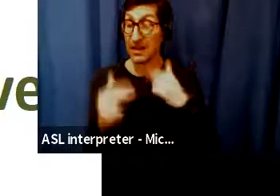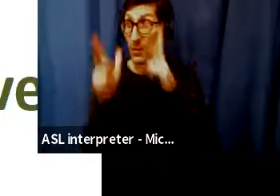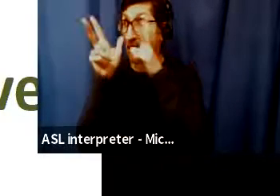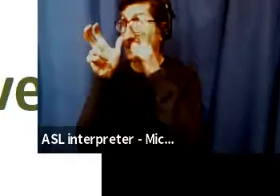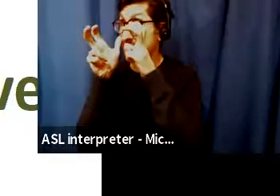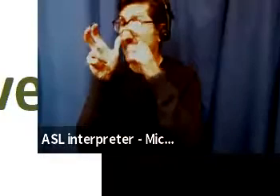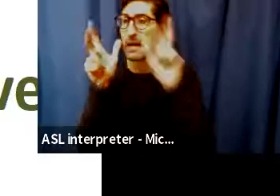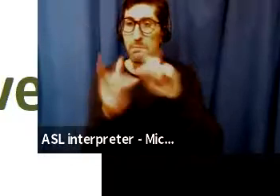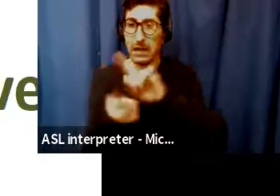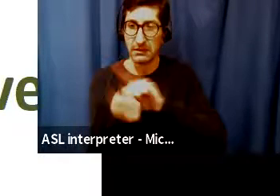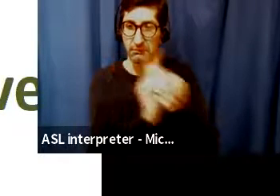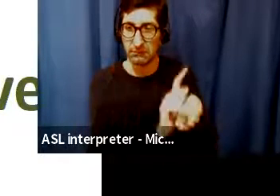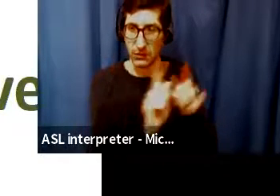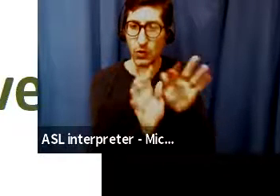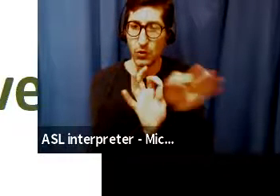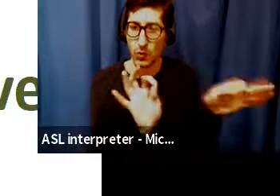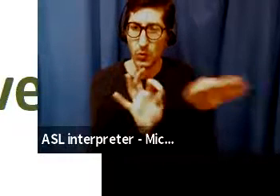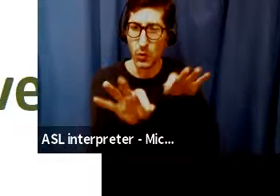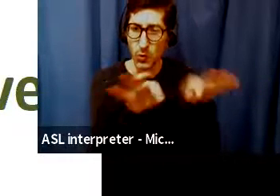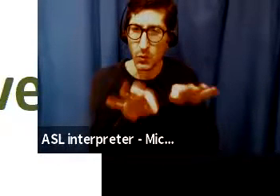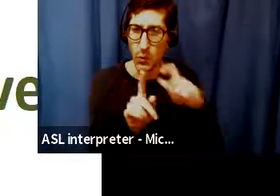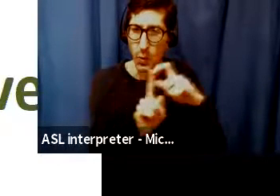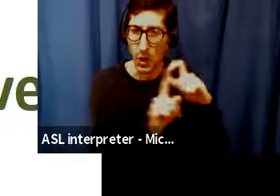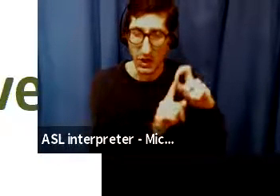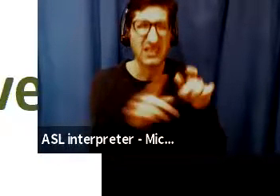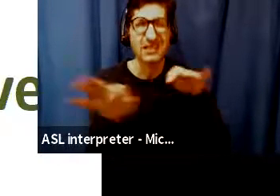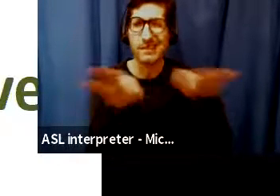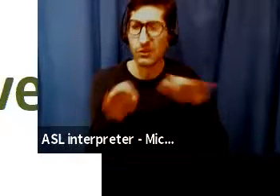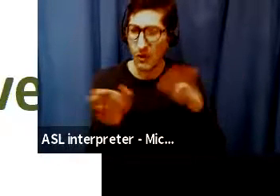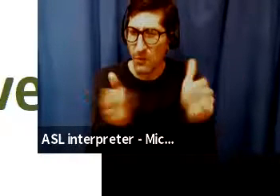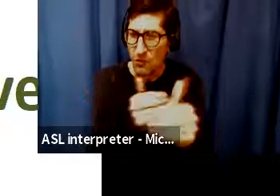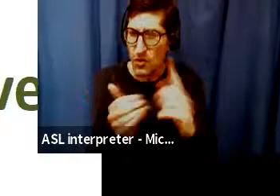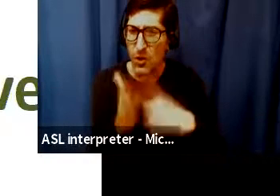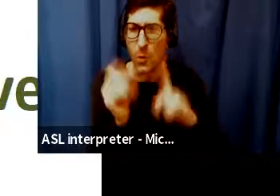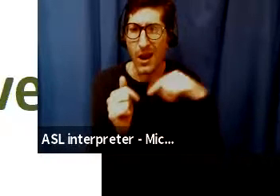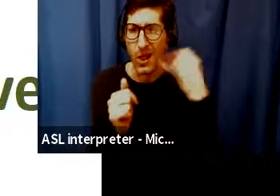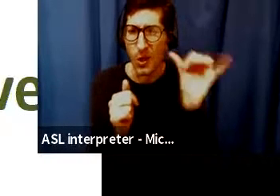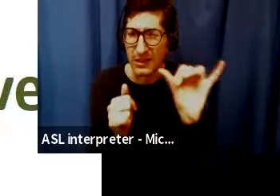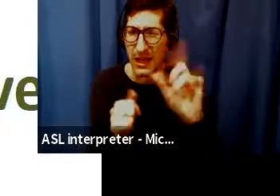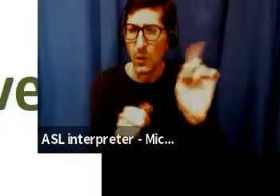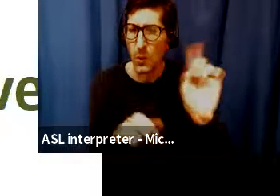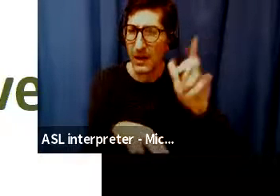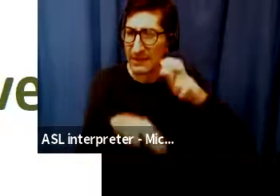person. So describe the room, where to sit, etc. When leaving, let the person